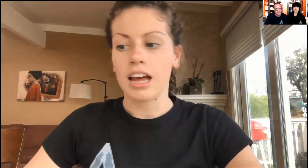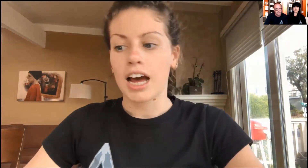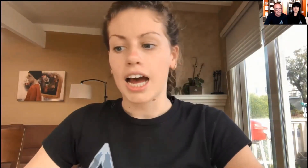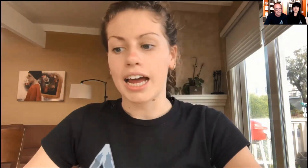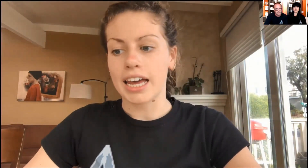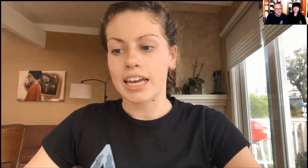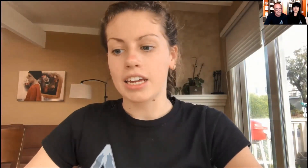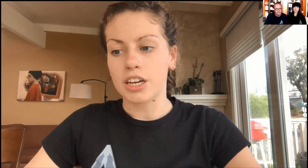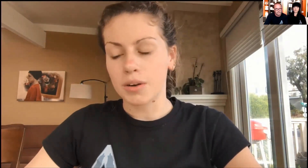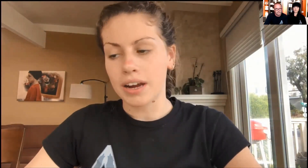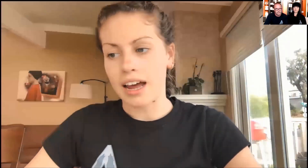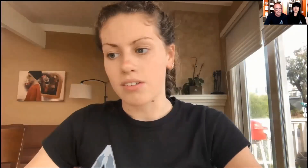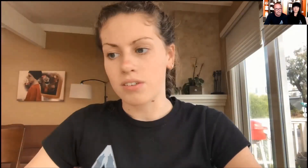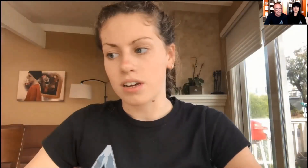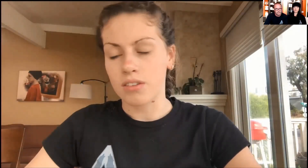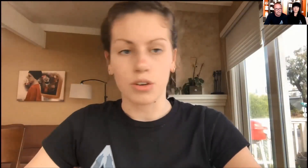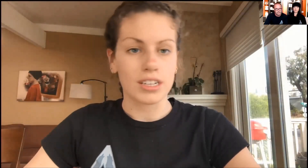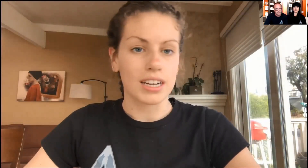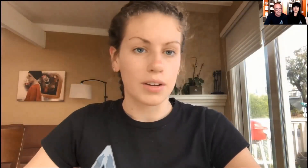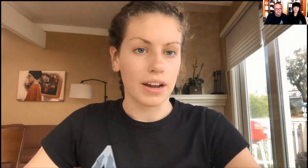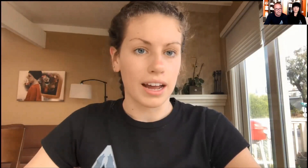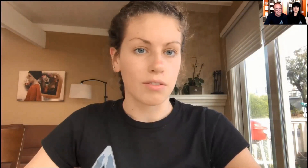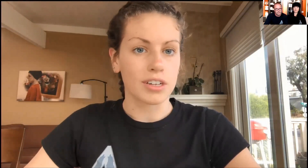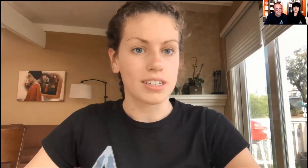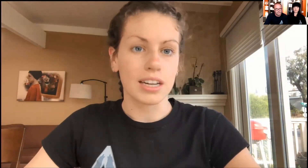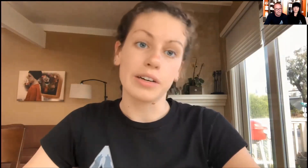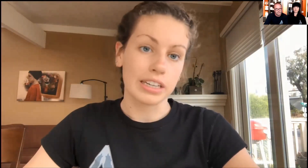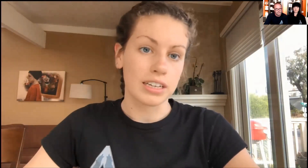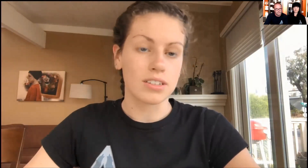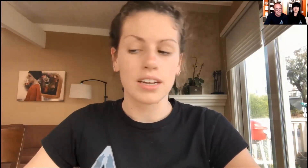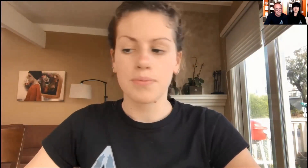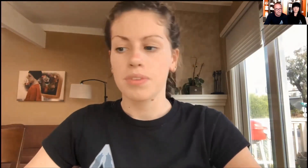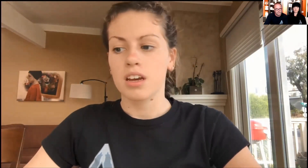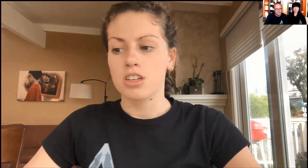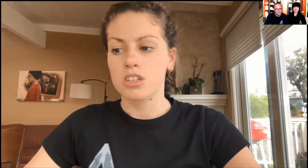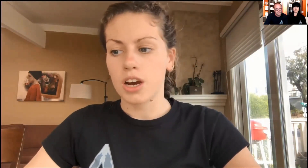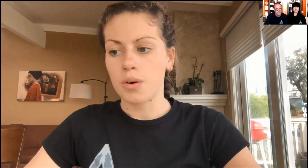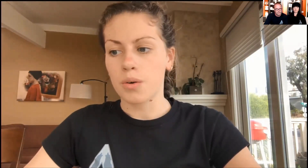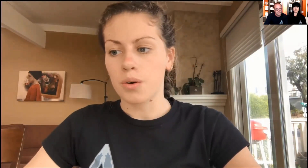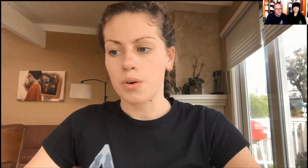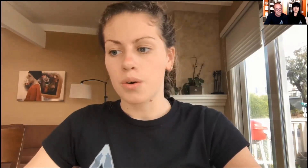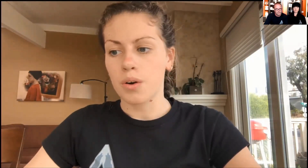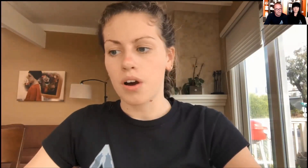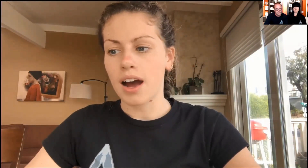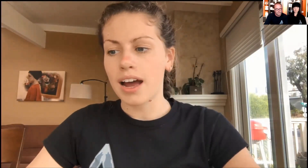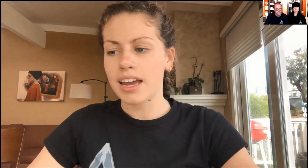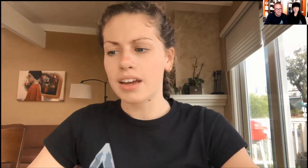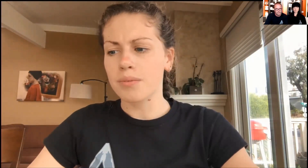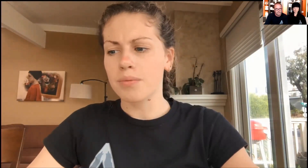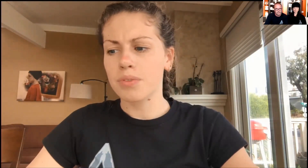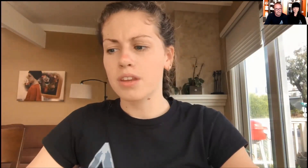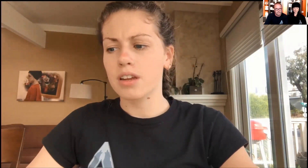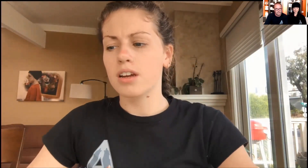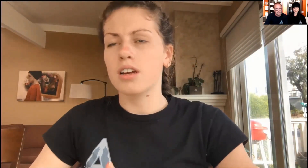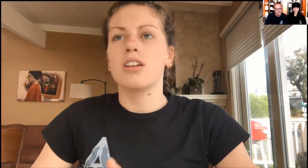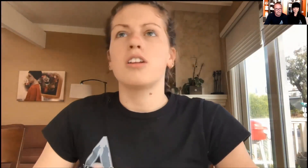young, I knew I have a voice. I knew I had a voice. And I knew I could use it. So